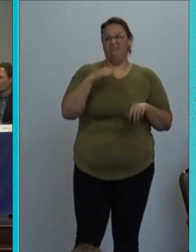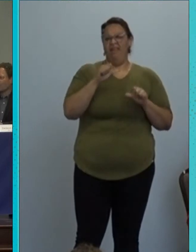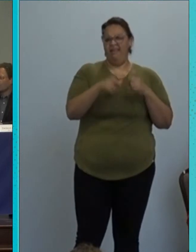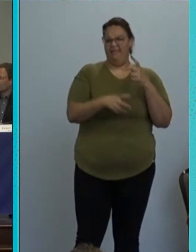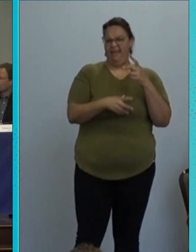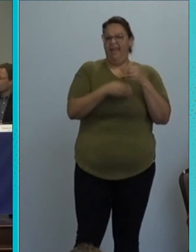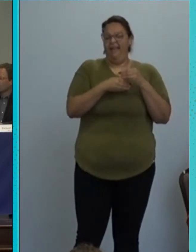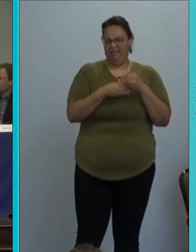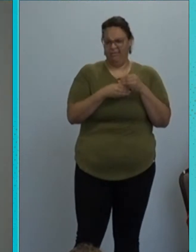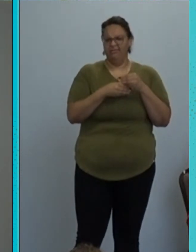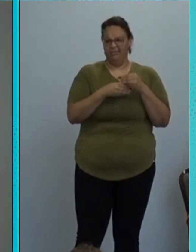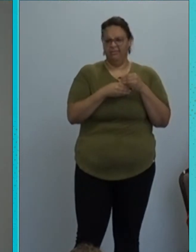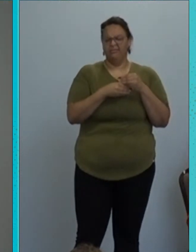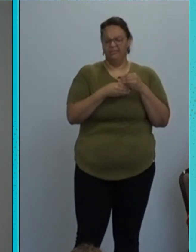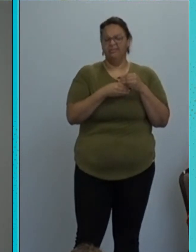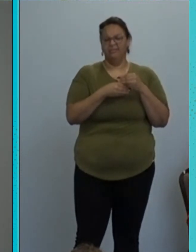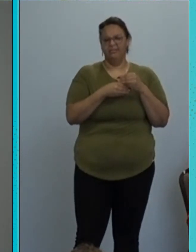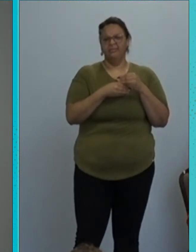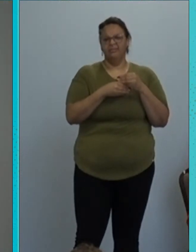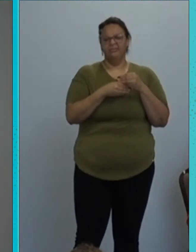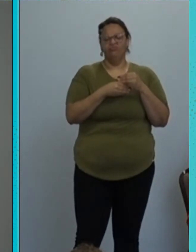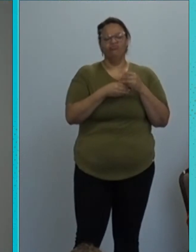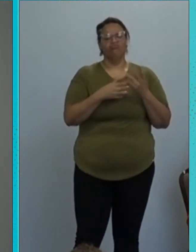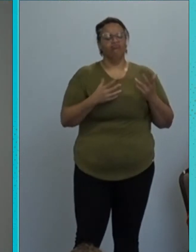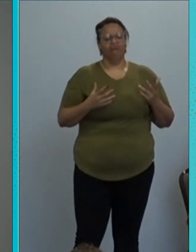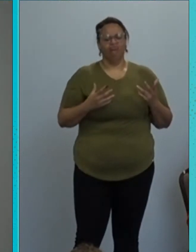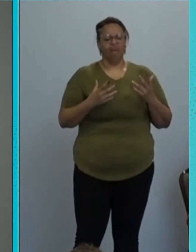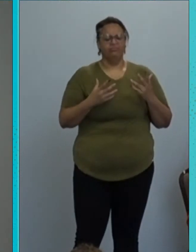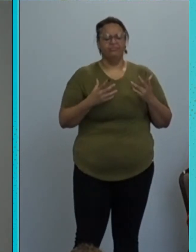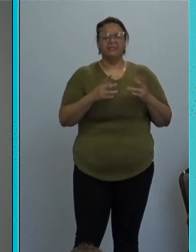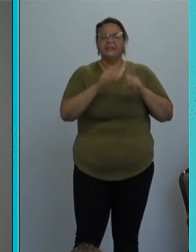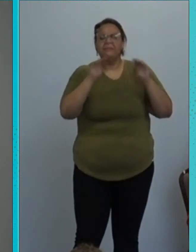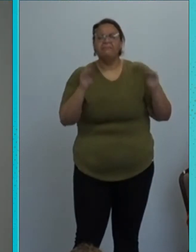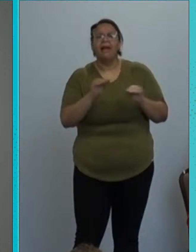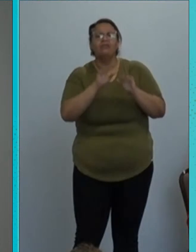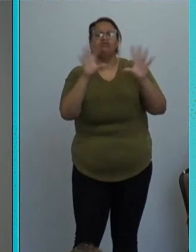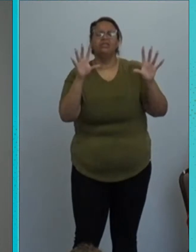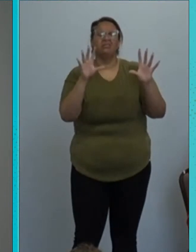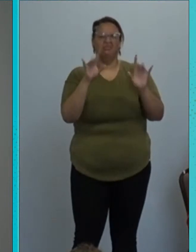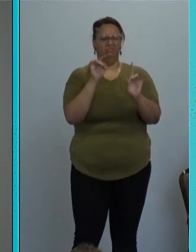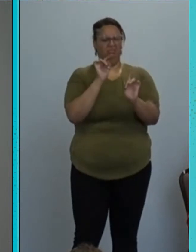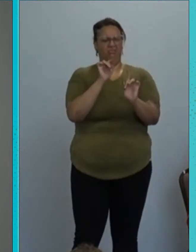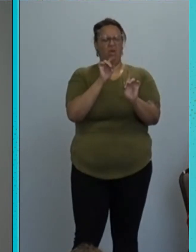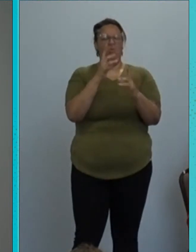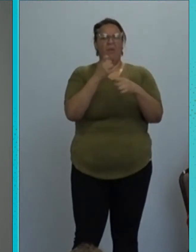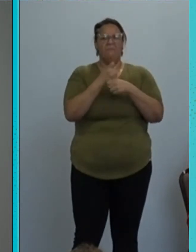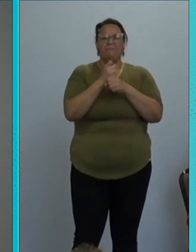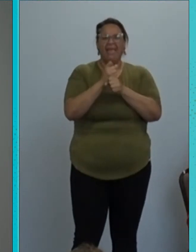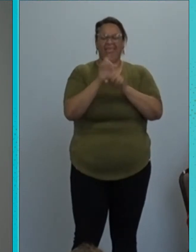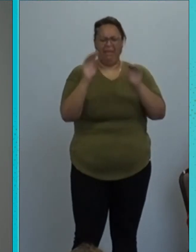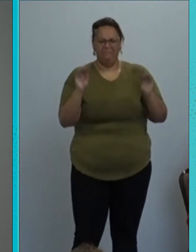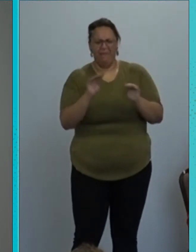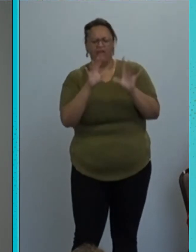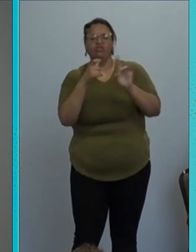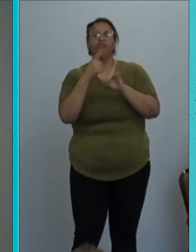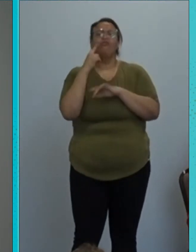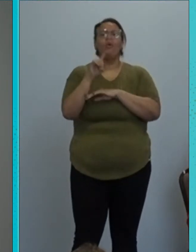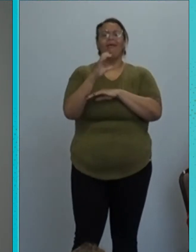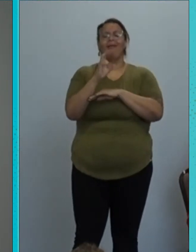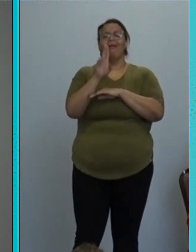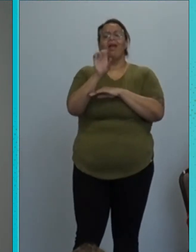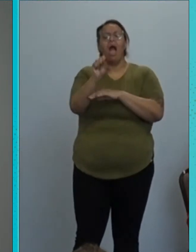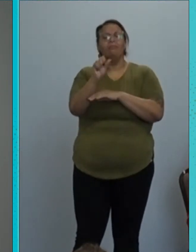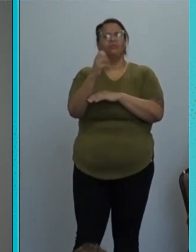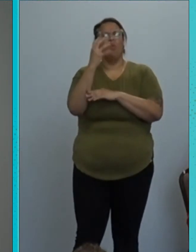to what made the magic of the Cubs and what made them so